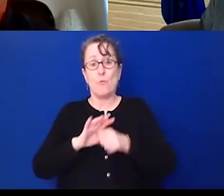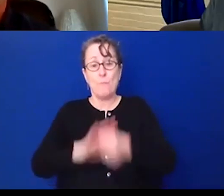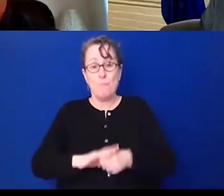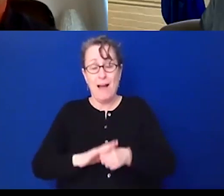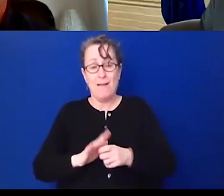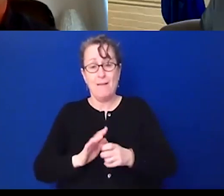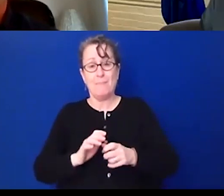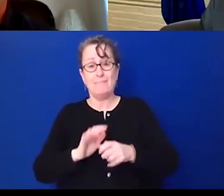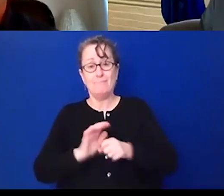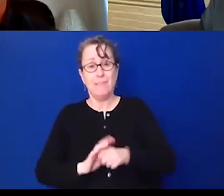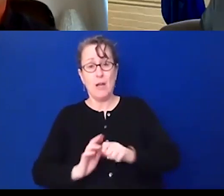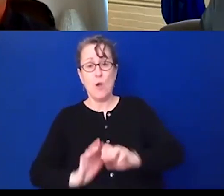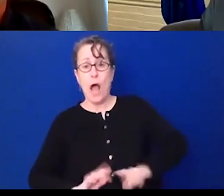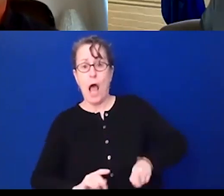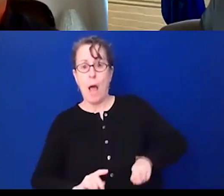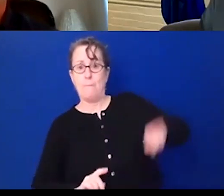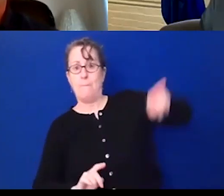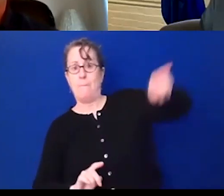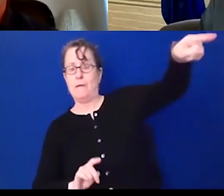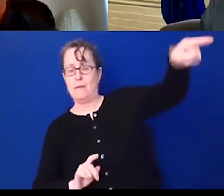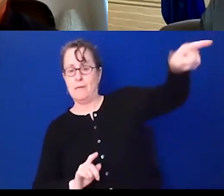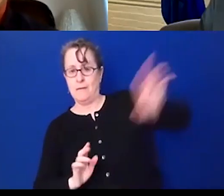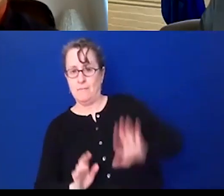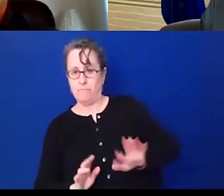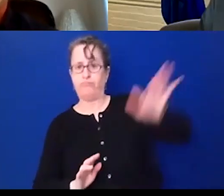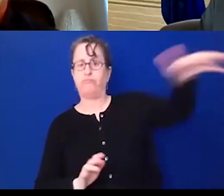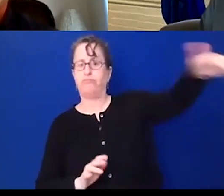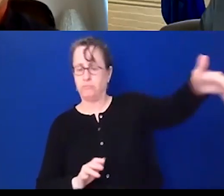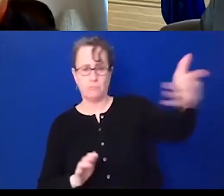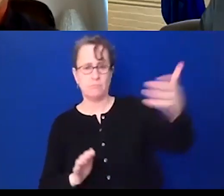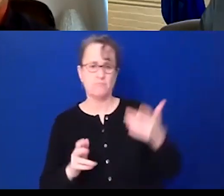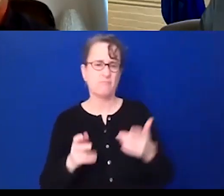items. Okay, great.